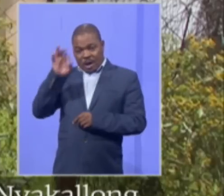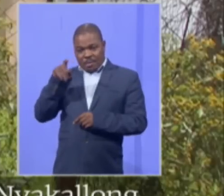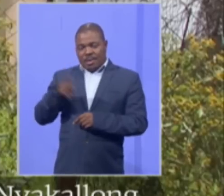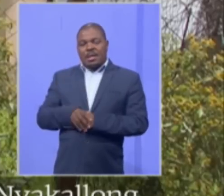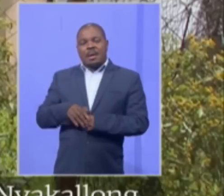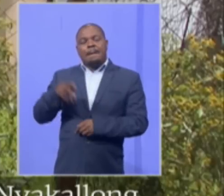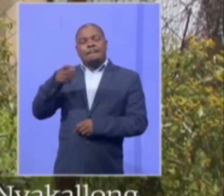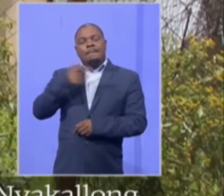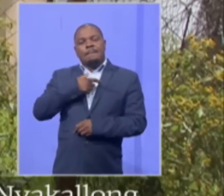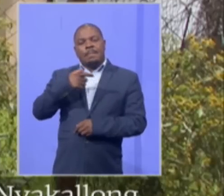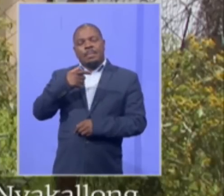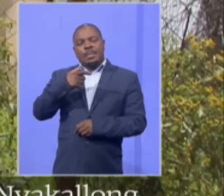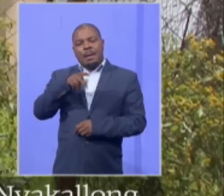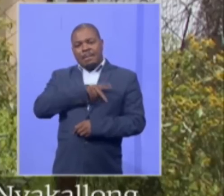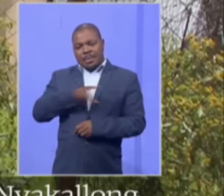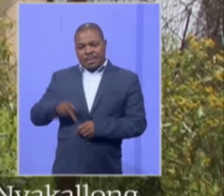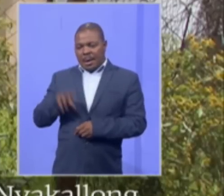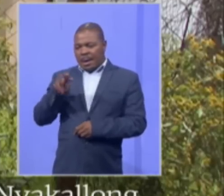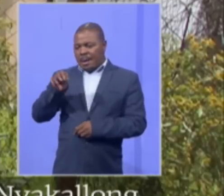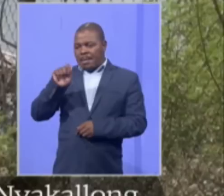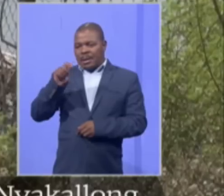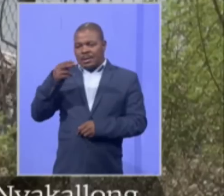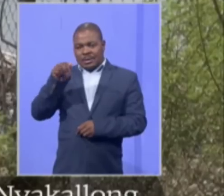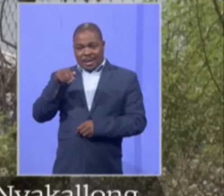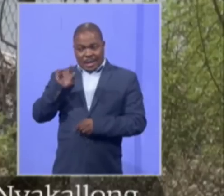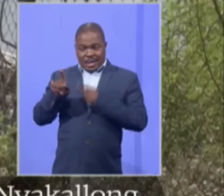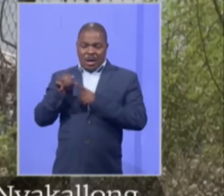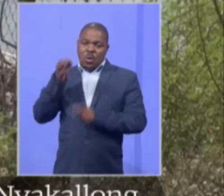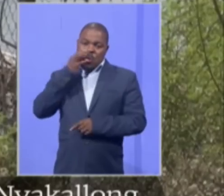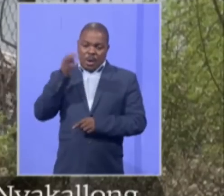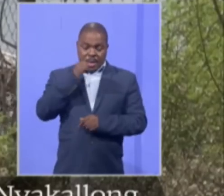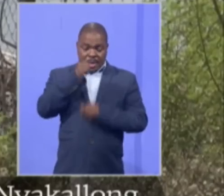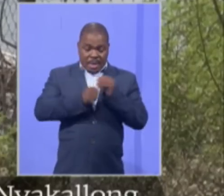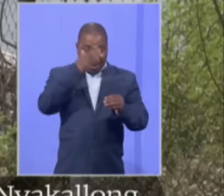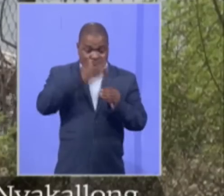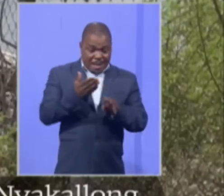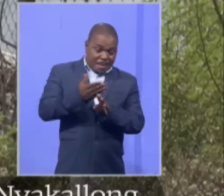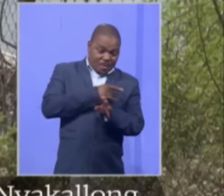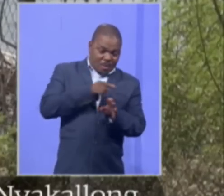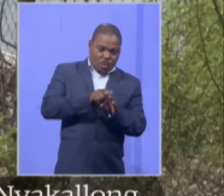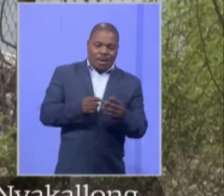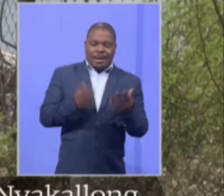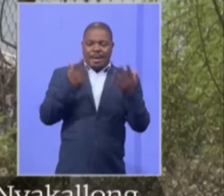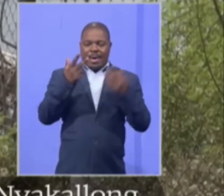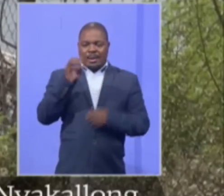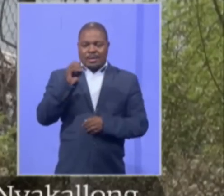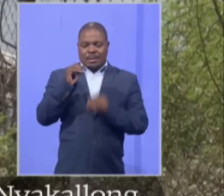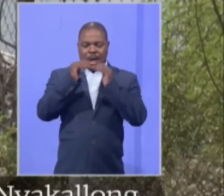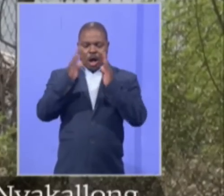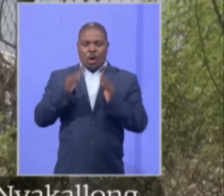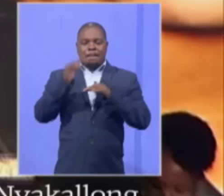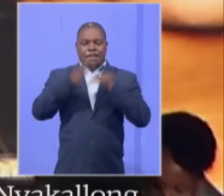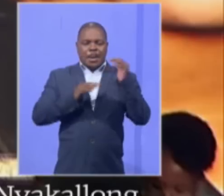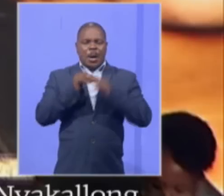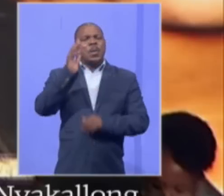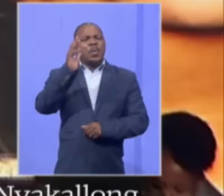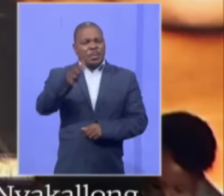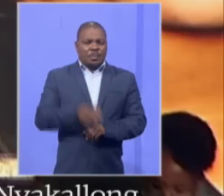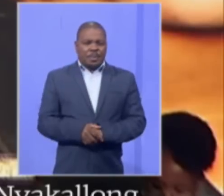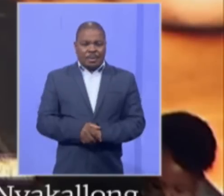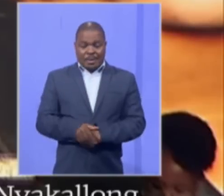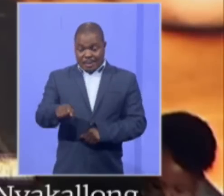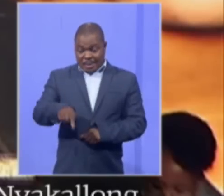ke Tonakgolo McQueen Letsoga Mathai e re ge ngwaga o fela o tla be go agilwe dintlo tše 30. Atla Christmas ena e tlang